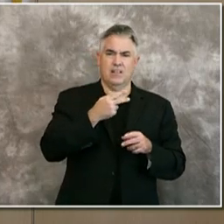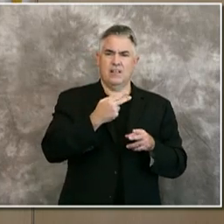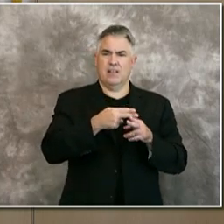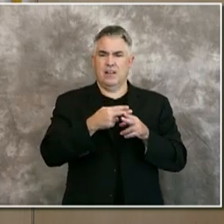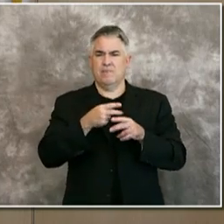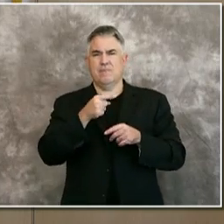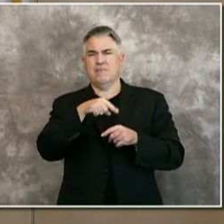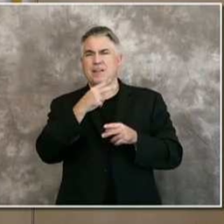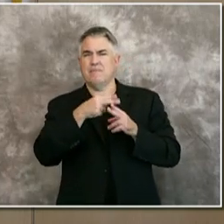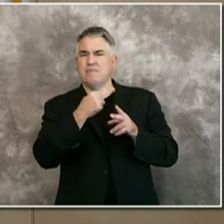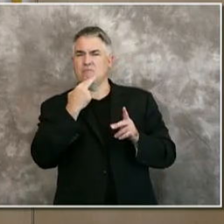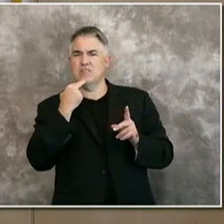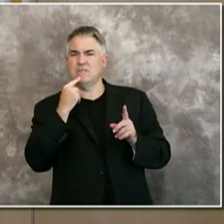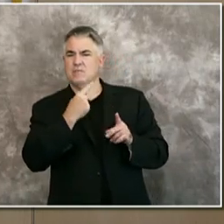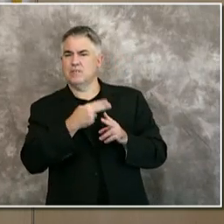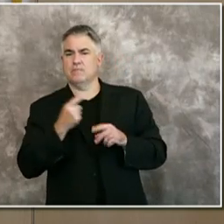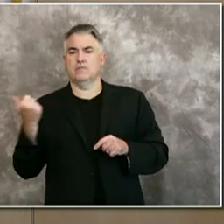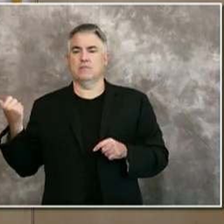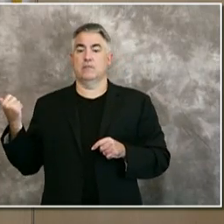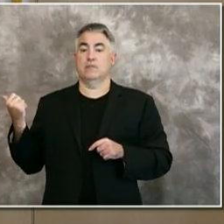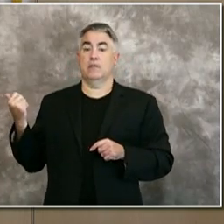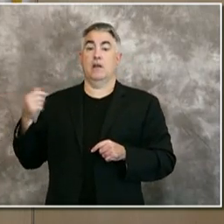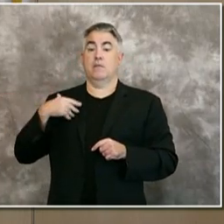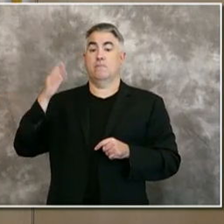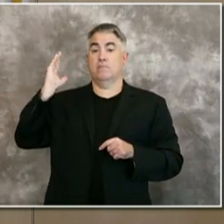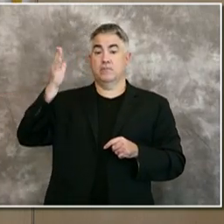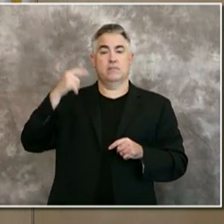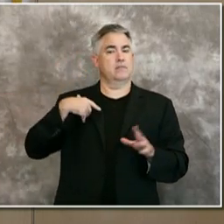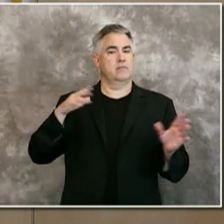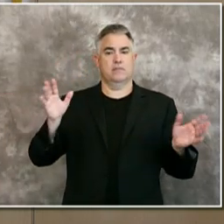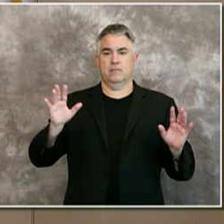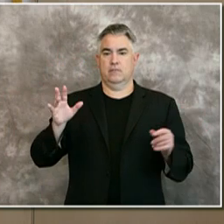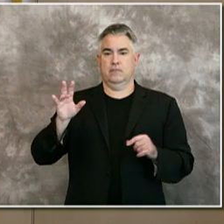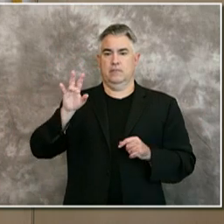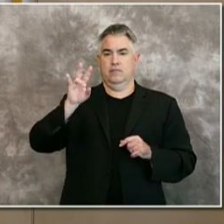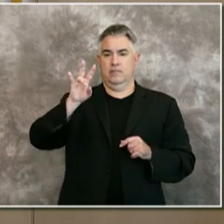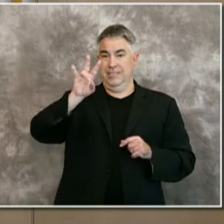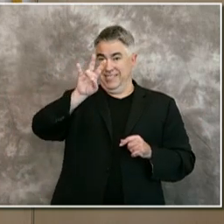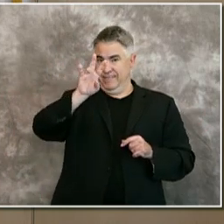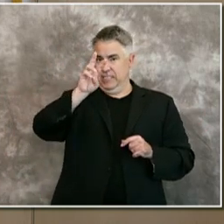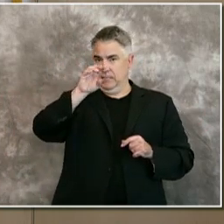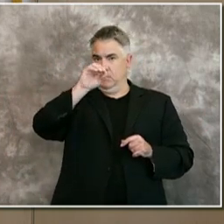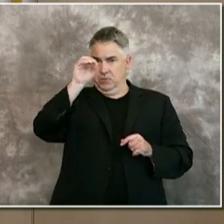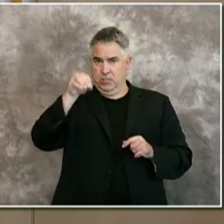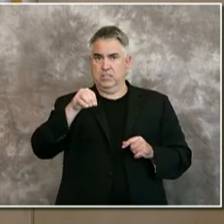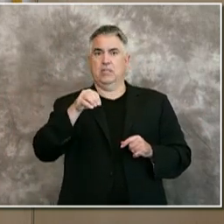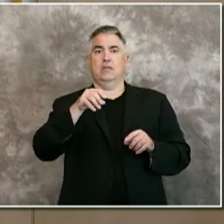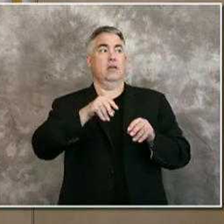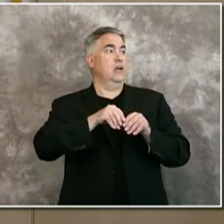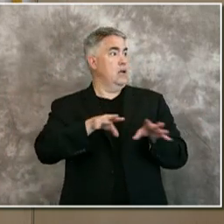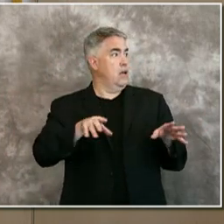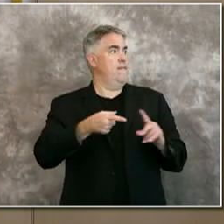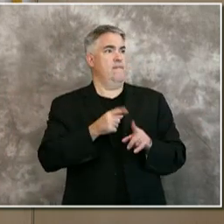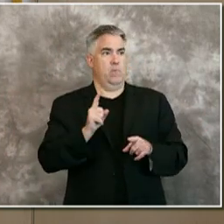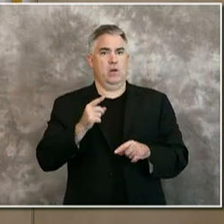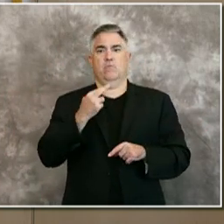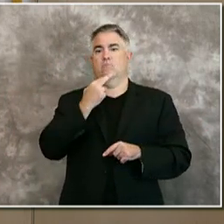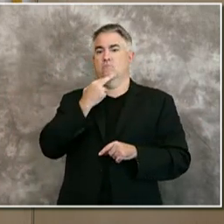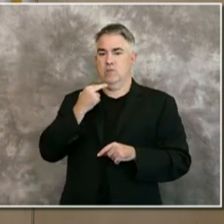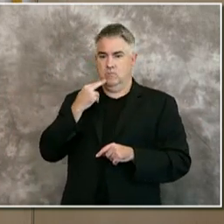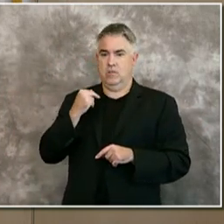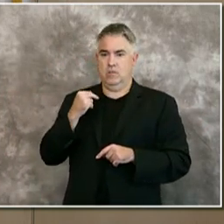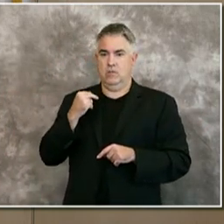outbreaks? During my presentation, I stated that 76%, which is 16 out of 21 of